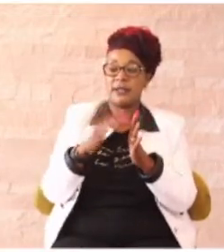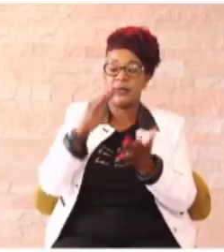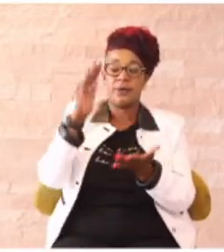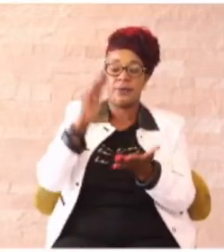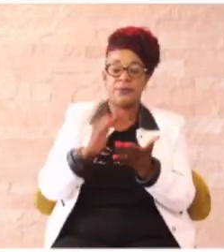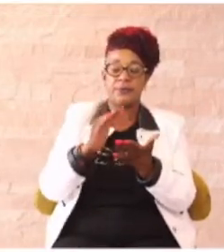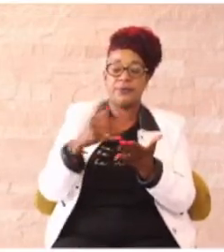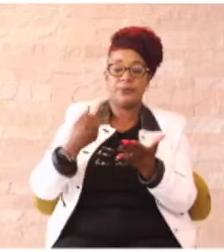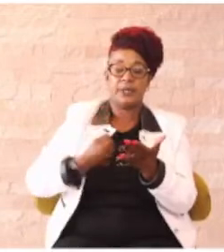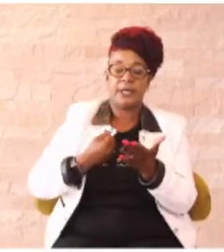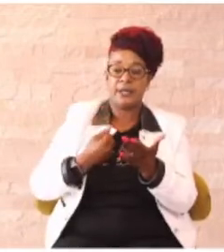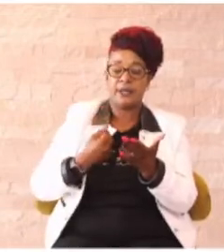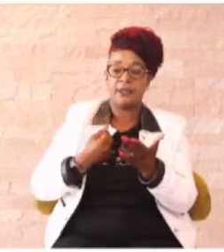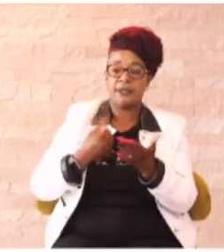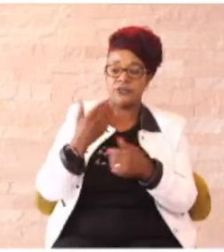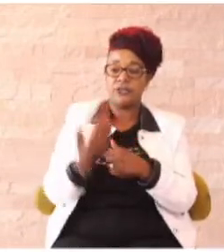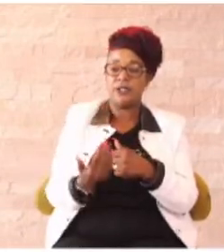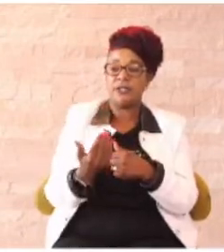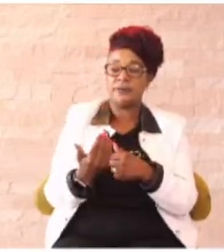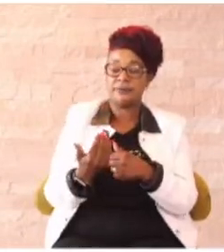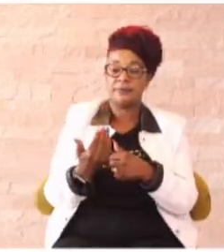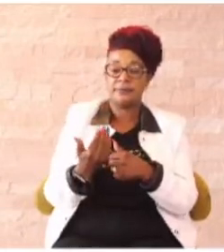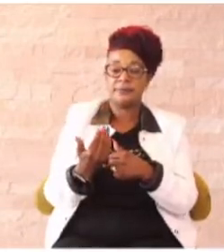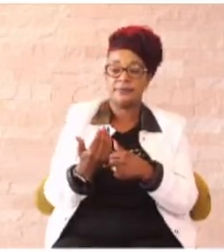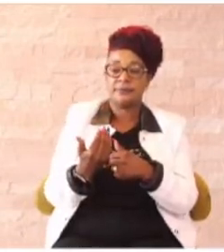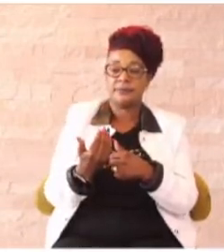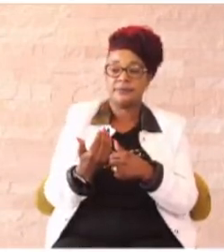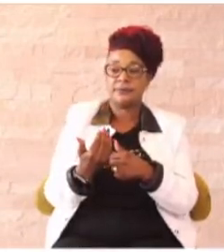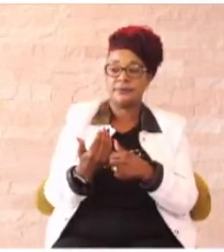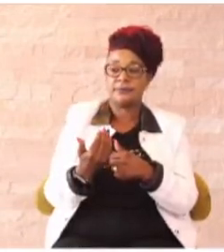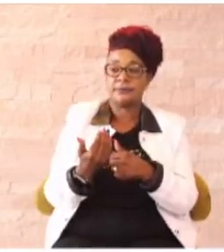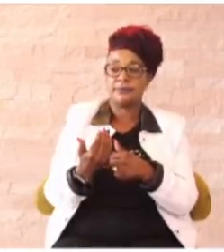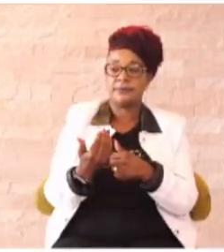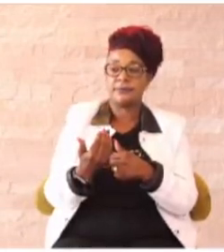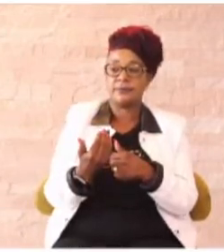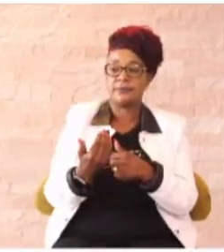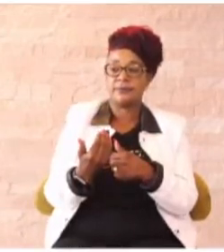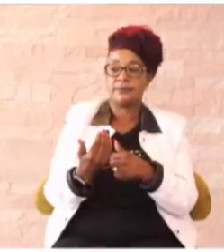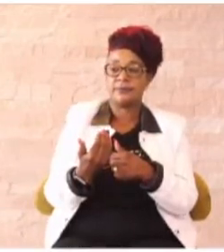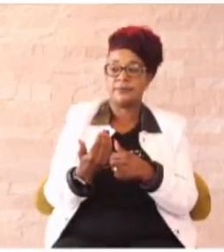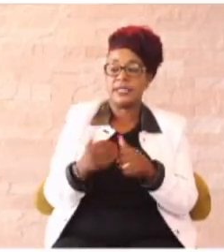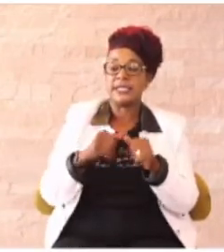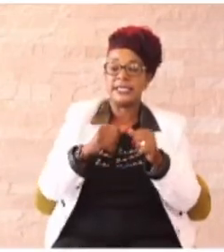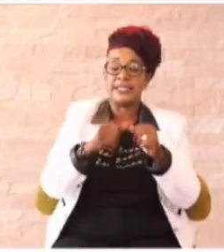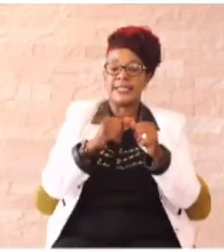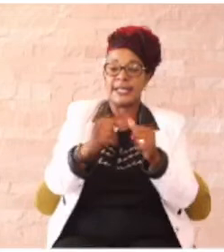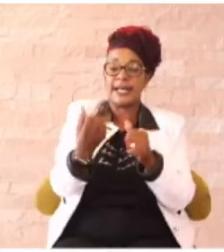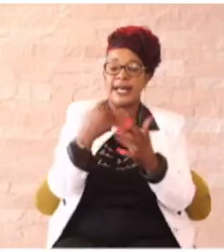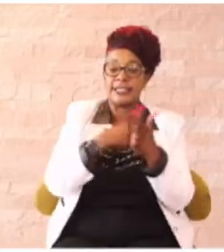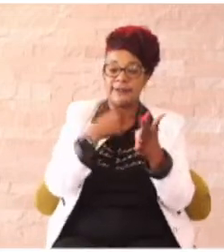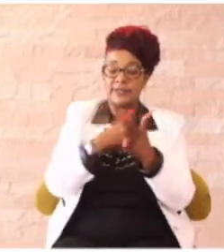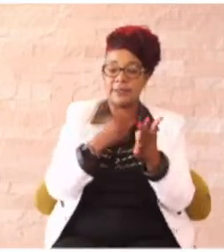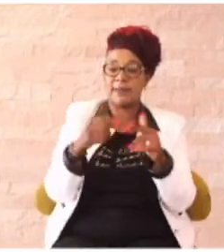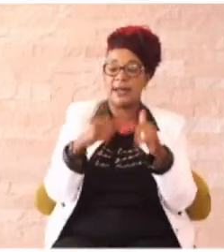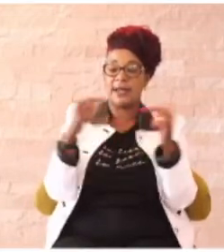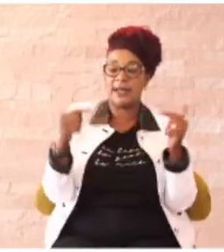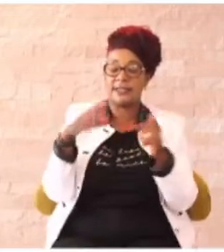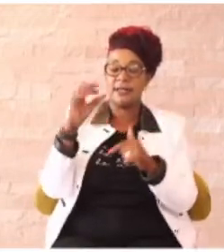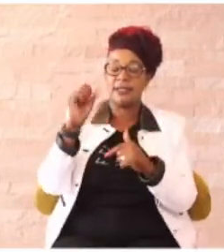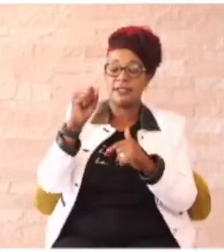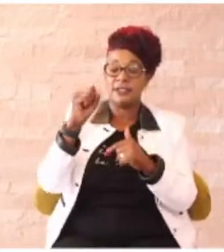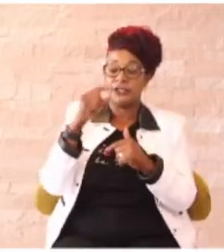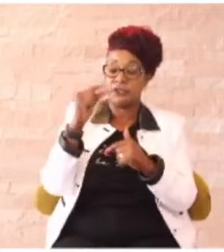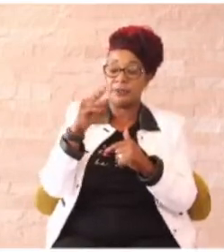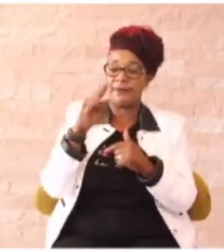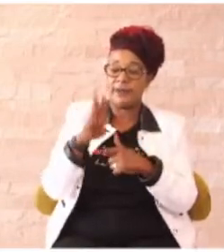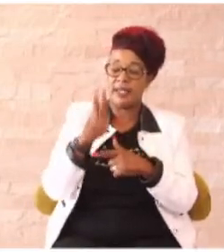child dropout rates for the girls, because it's really high in there. Sustained activism against SGBV is